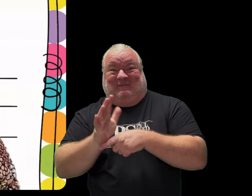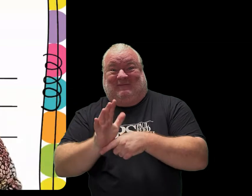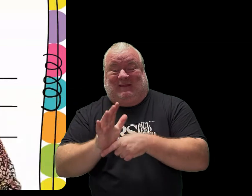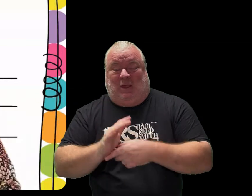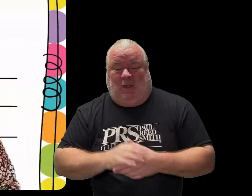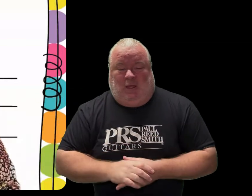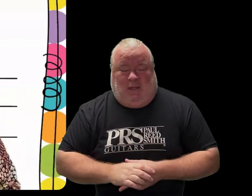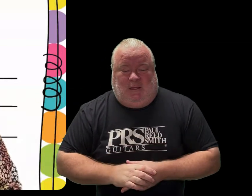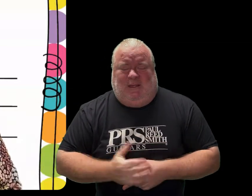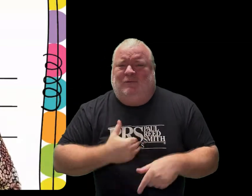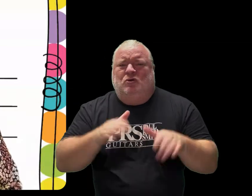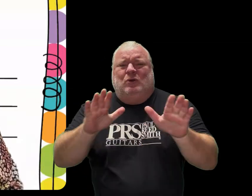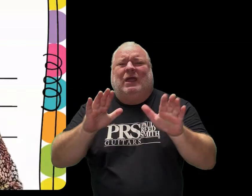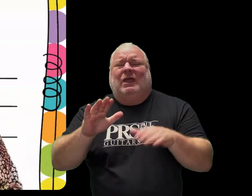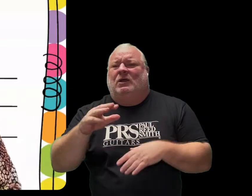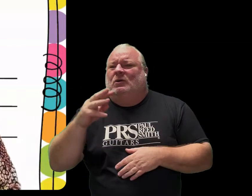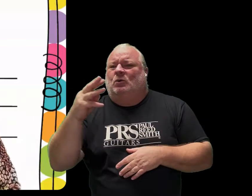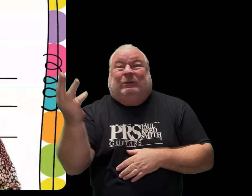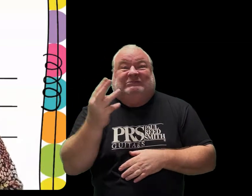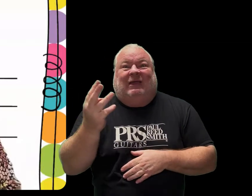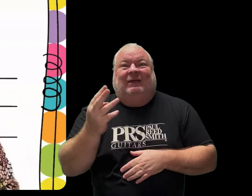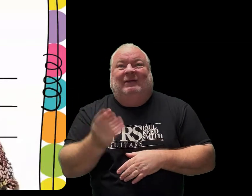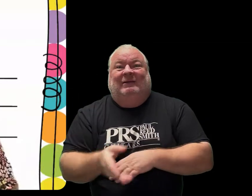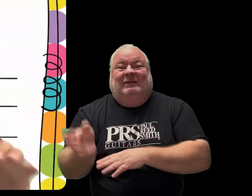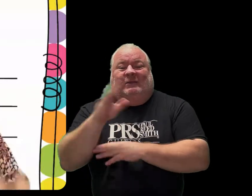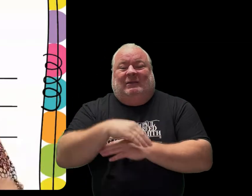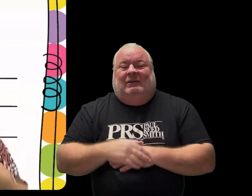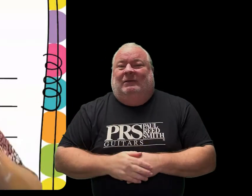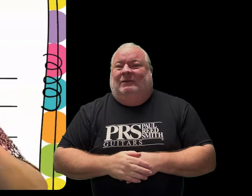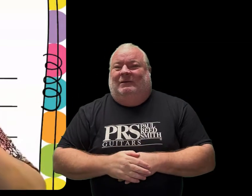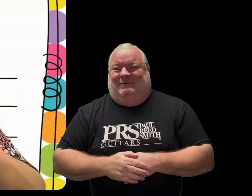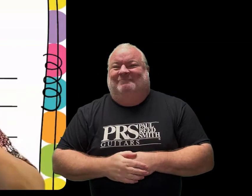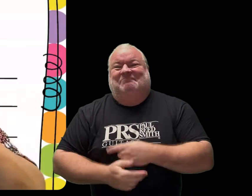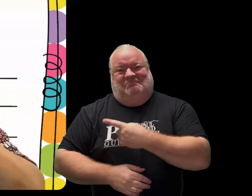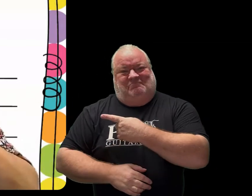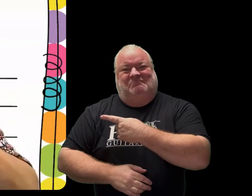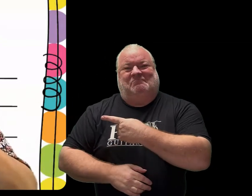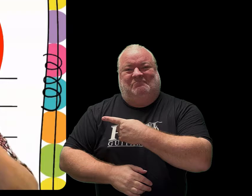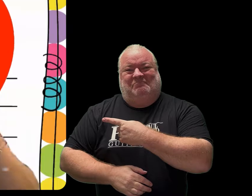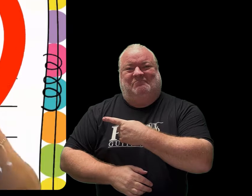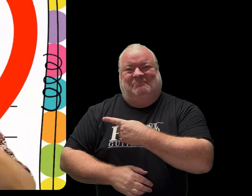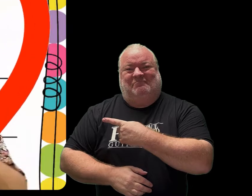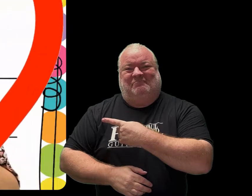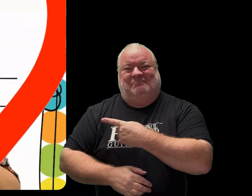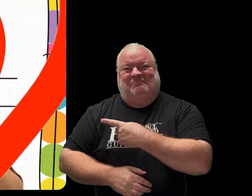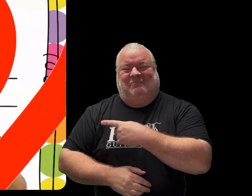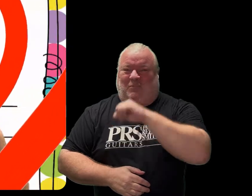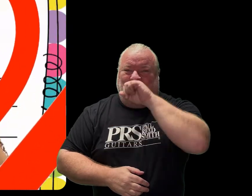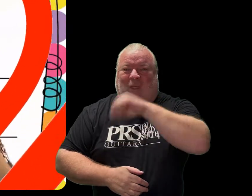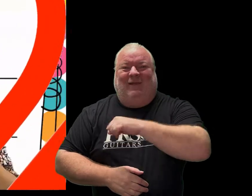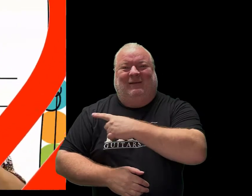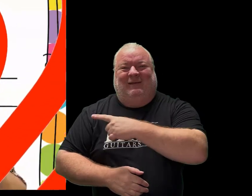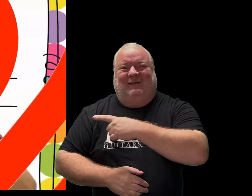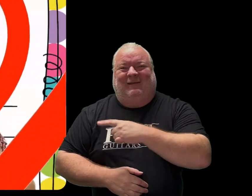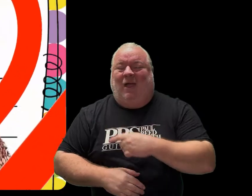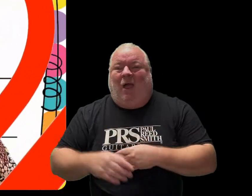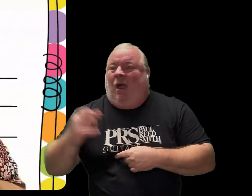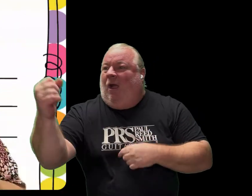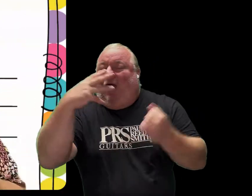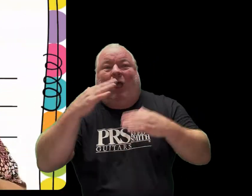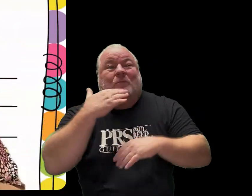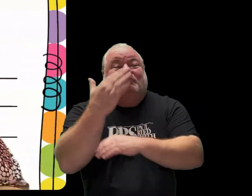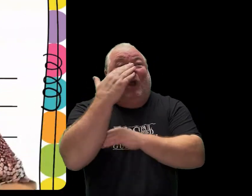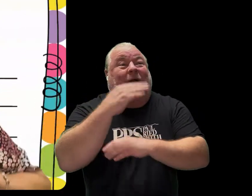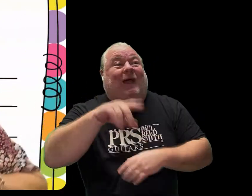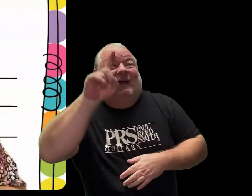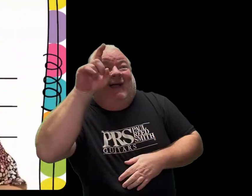show. Hope you have a great Wednesday. And I just want to give a little heart out to everybody who's always, good morning,